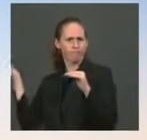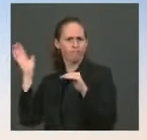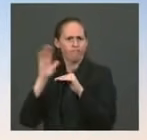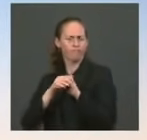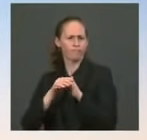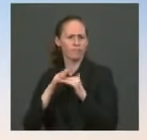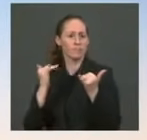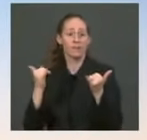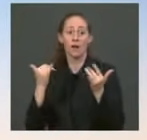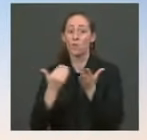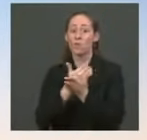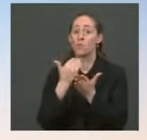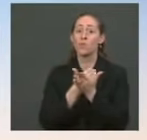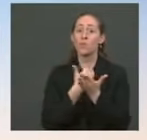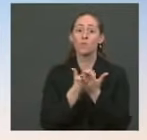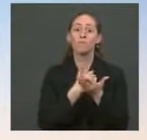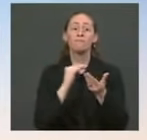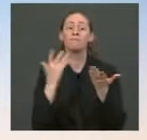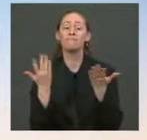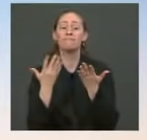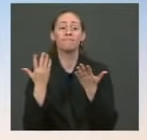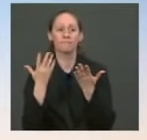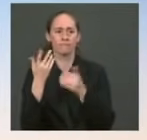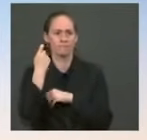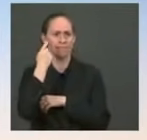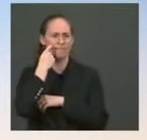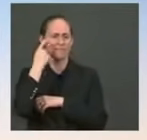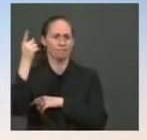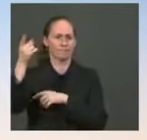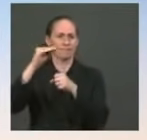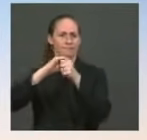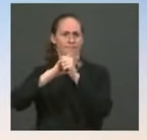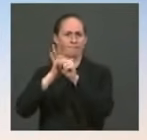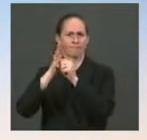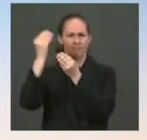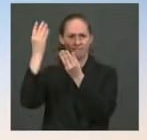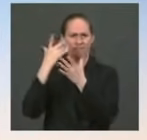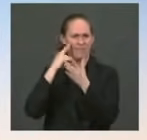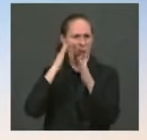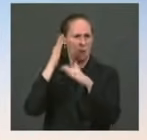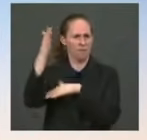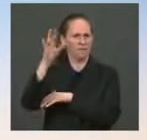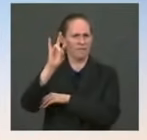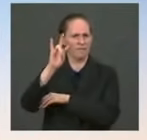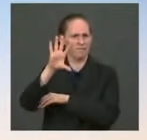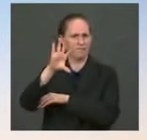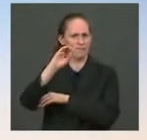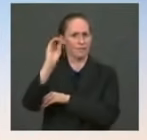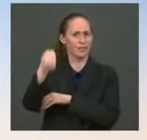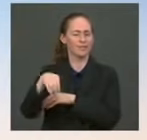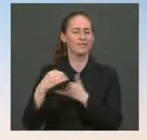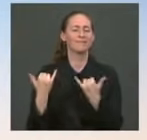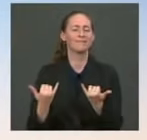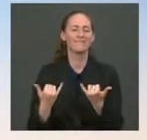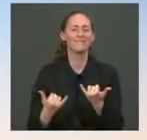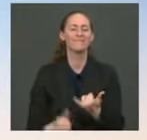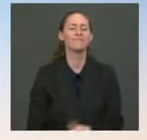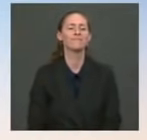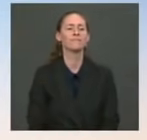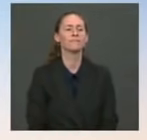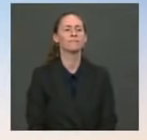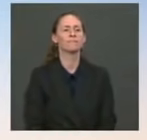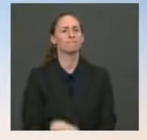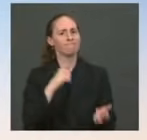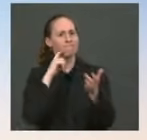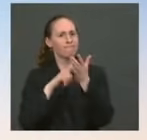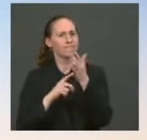up-to-date to today data from the COVID team. I know it's over 75%. It's something that we see continue to climb. It's something